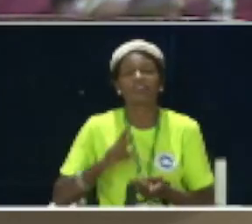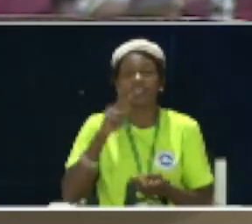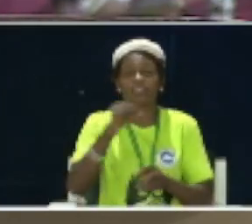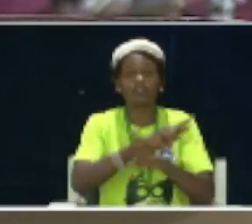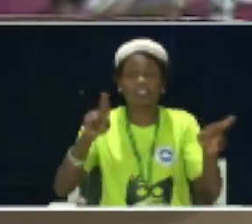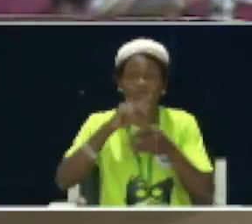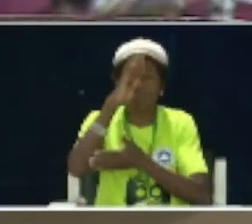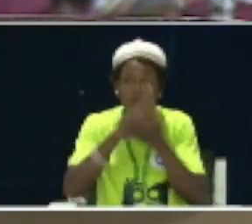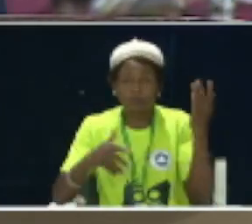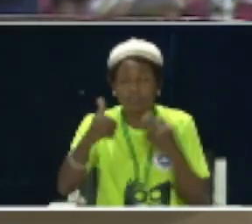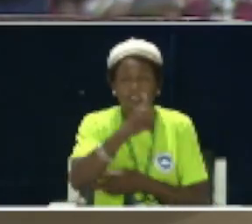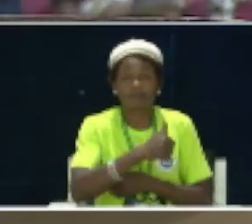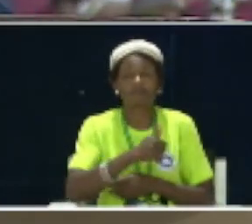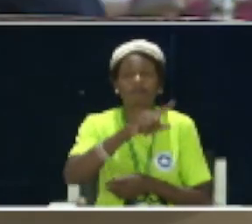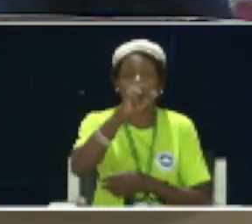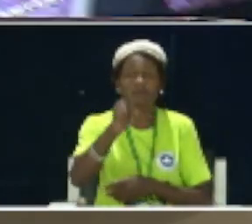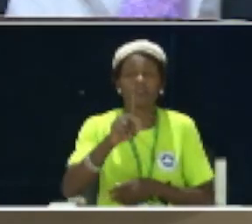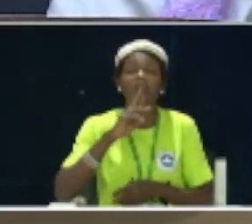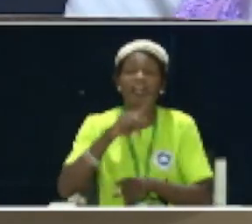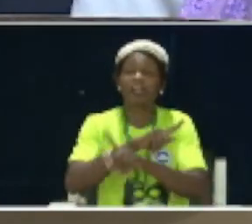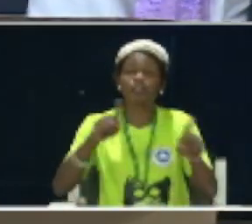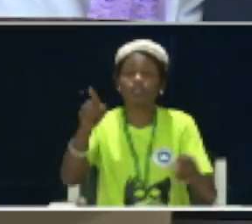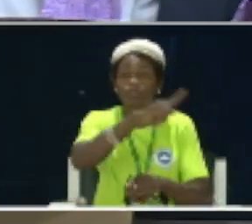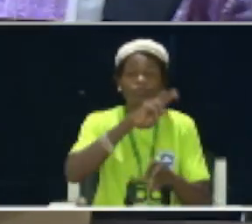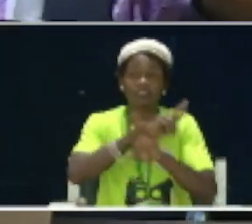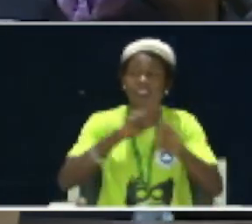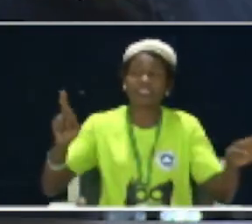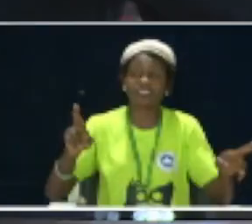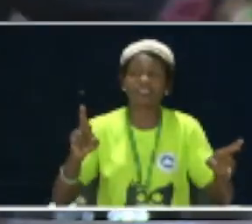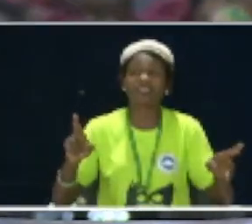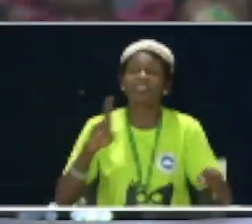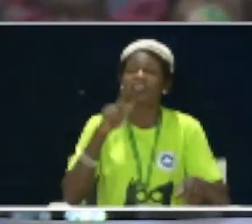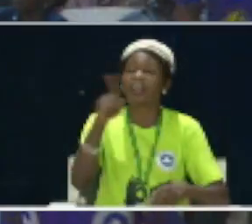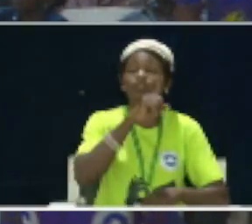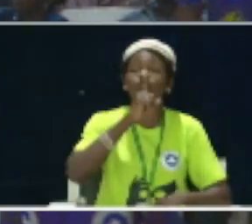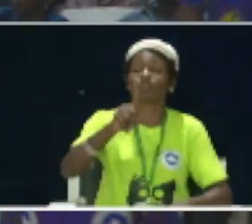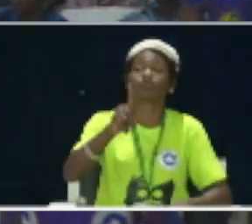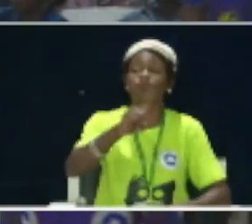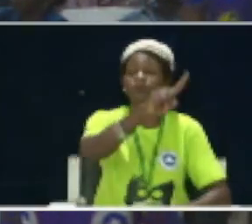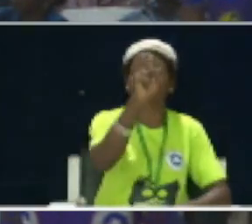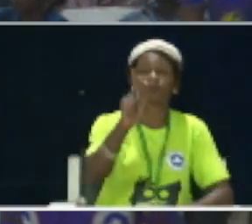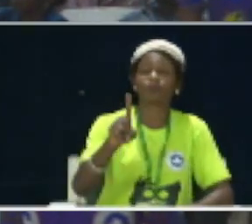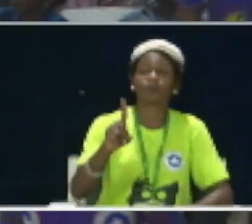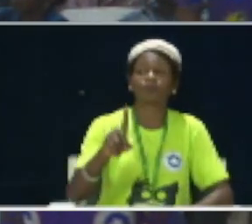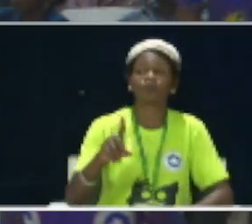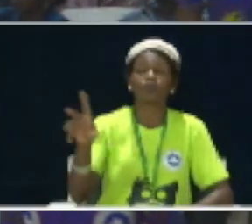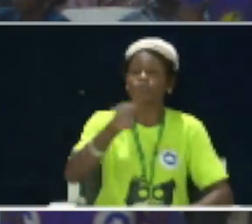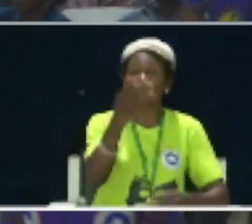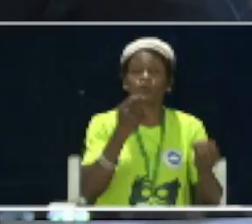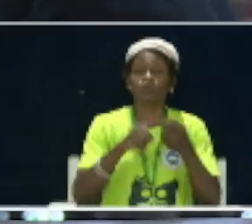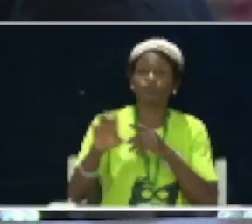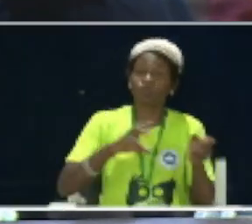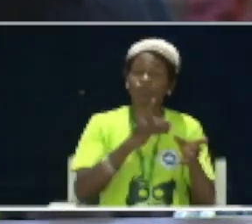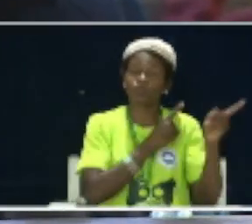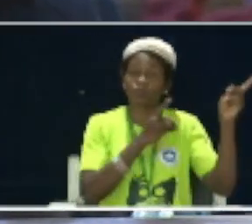humble yourself? Are you ready? Are you sure? Do you want to do what David